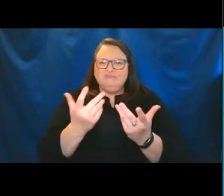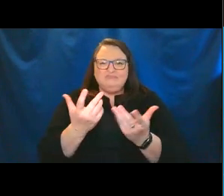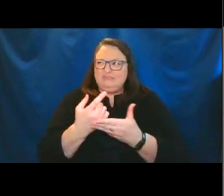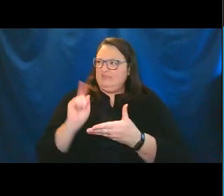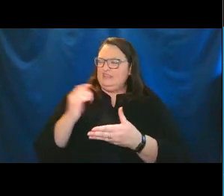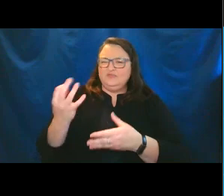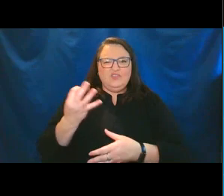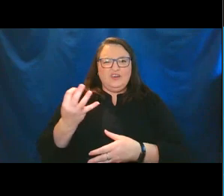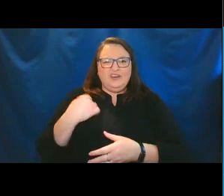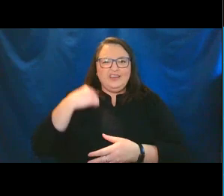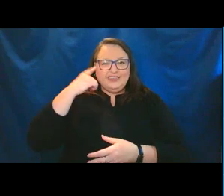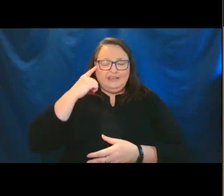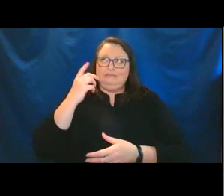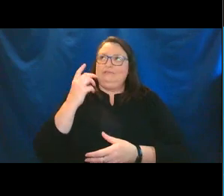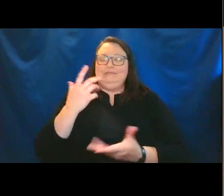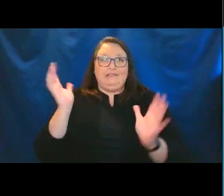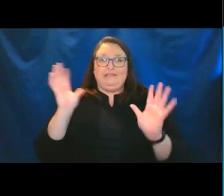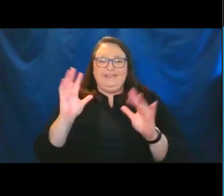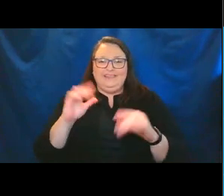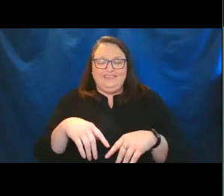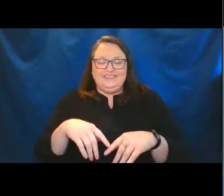I think. It's going by so fast.